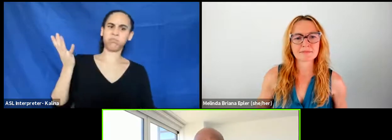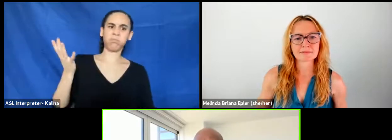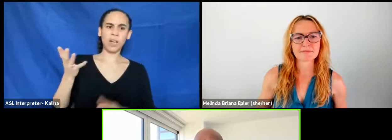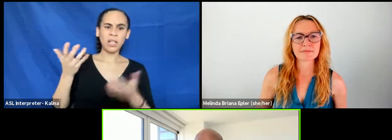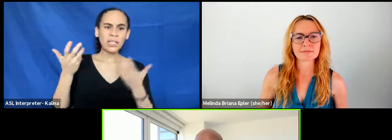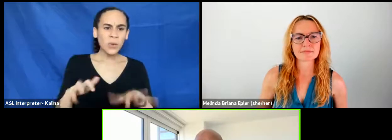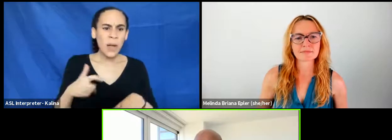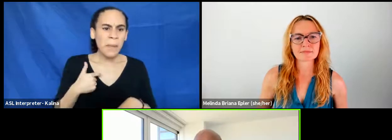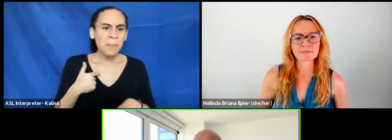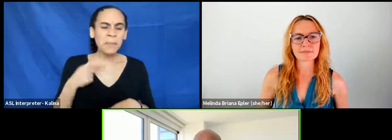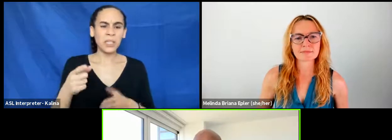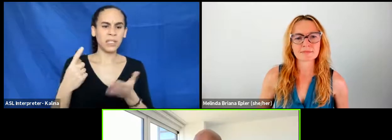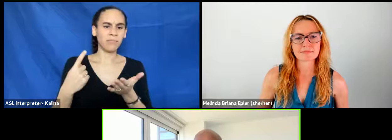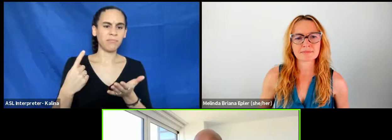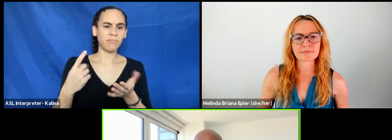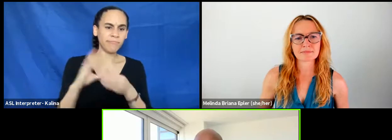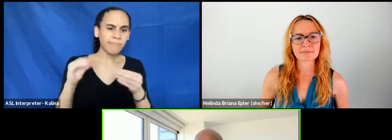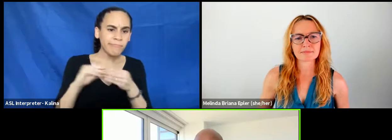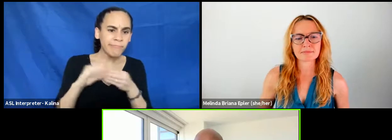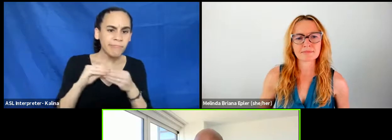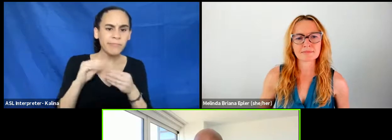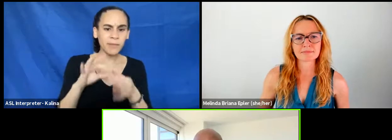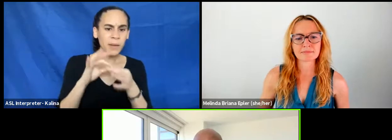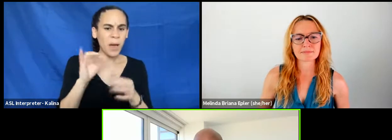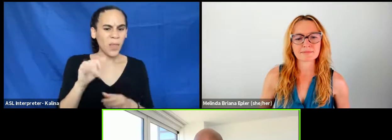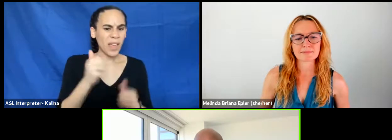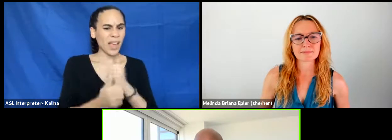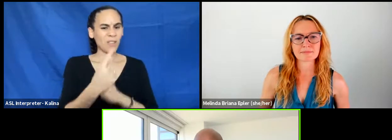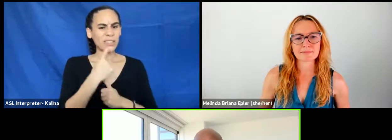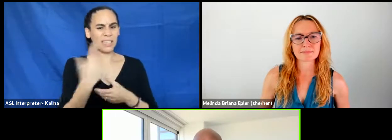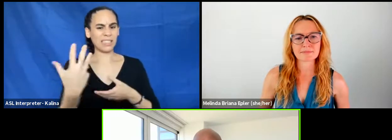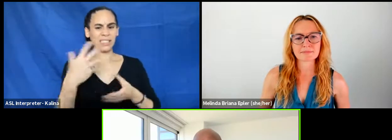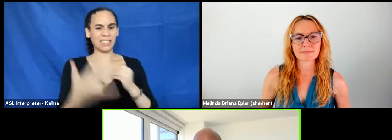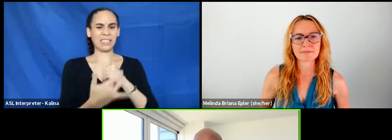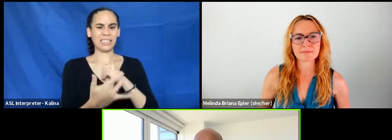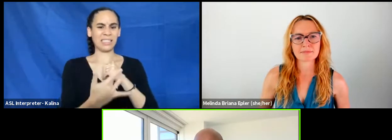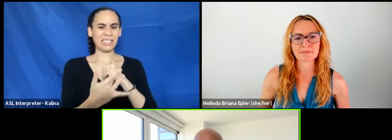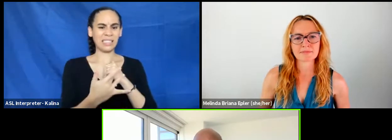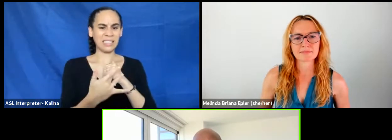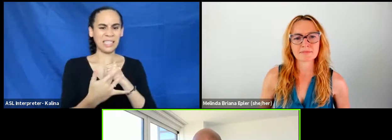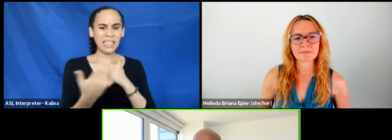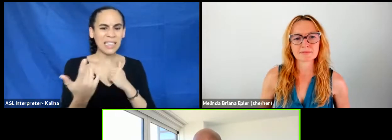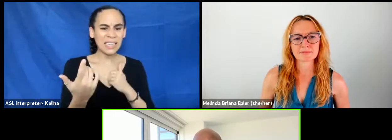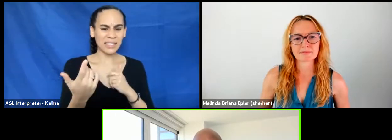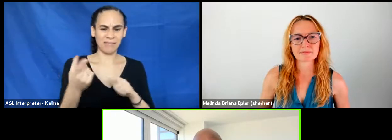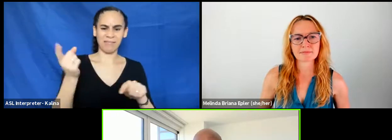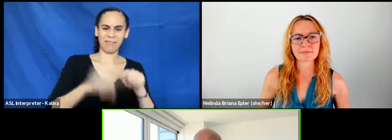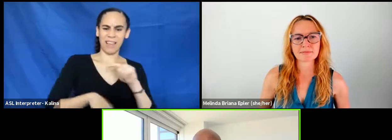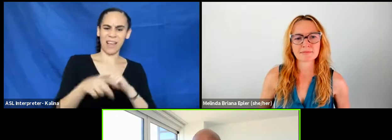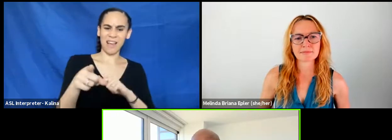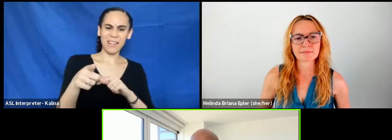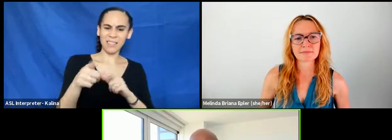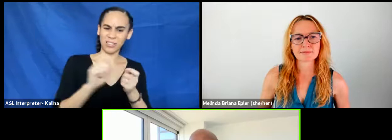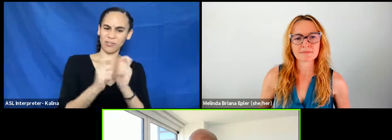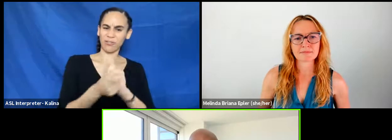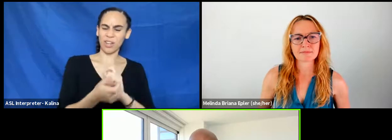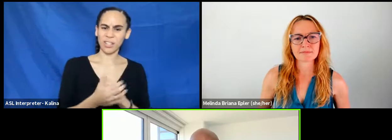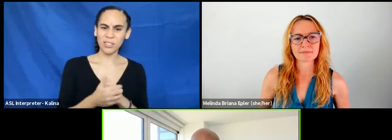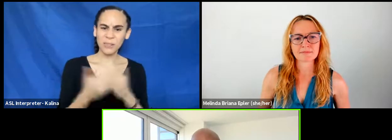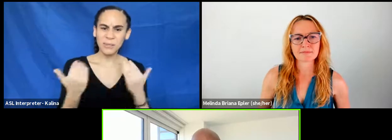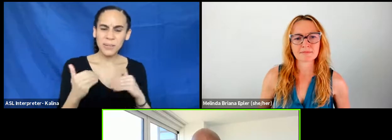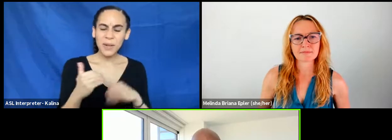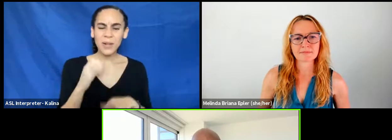playing field. And this was 2011, and then I moved in 2012 in San Francisco, and just